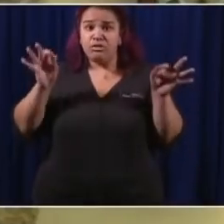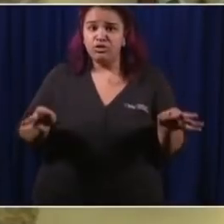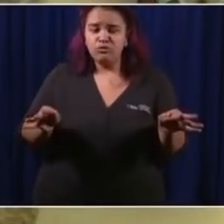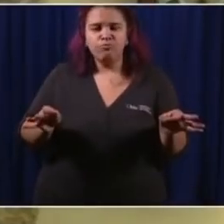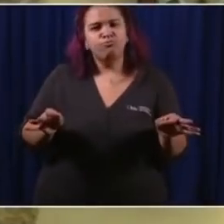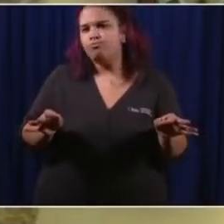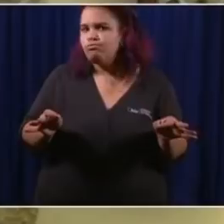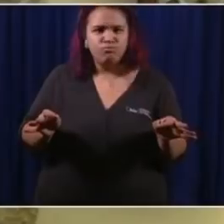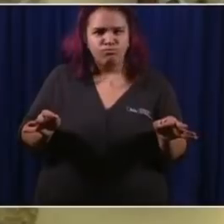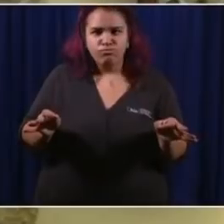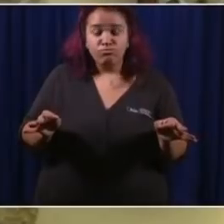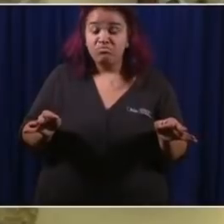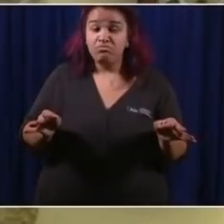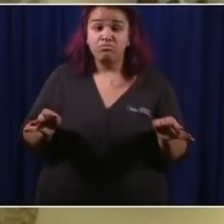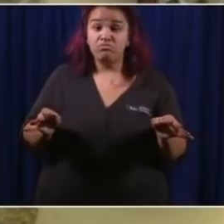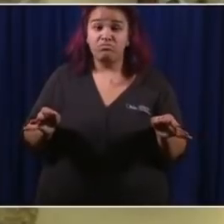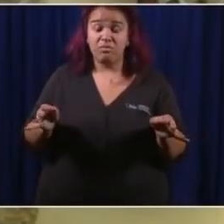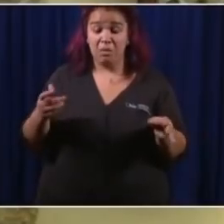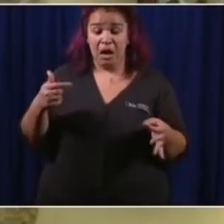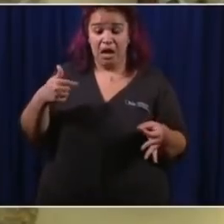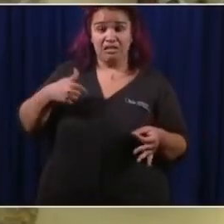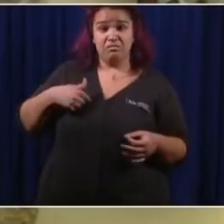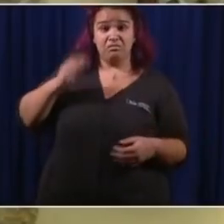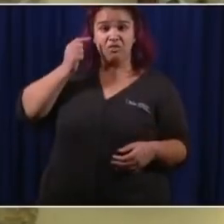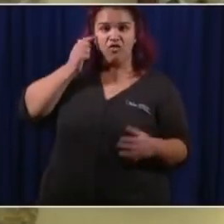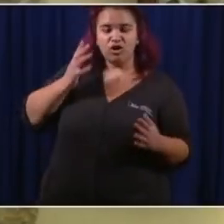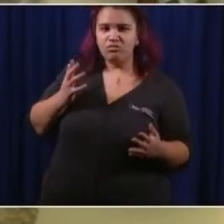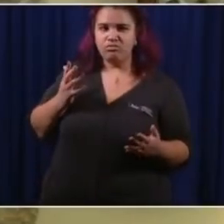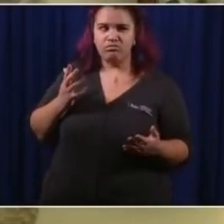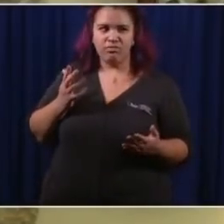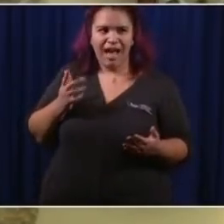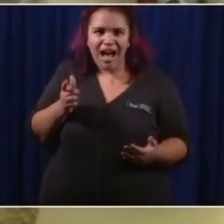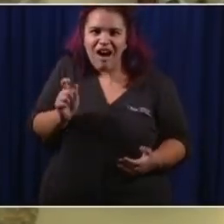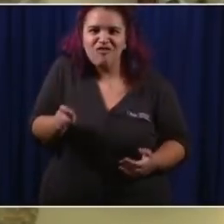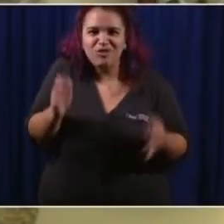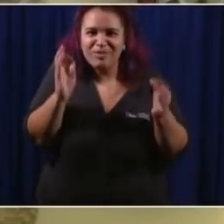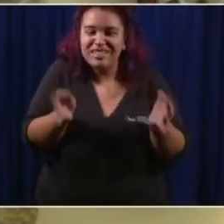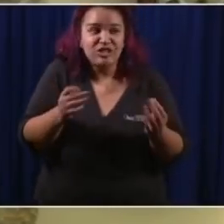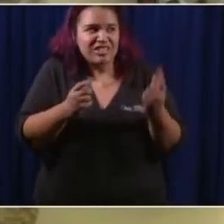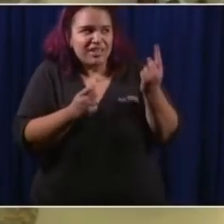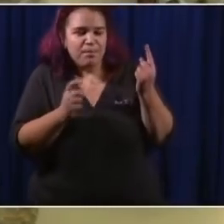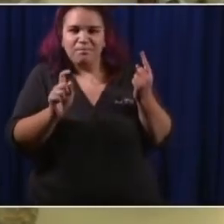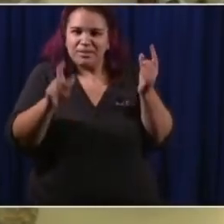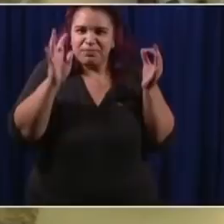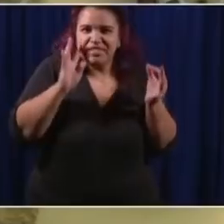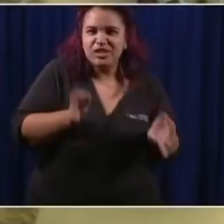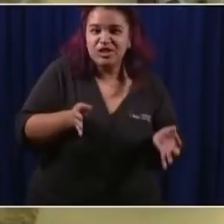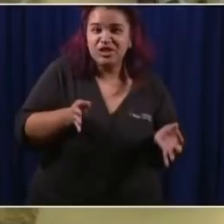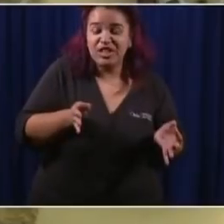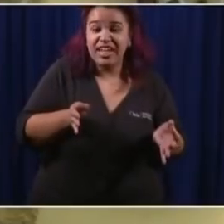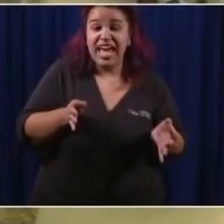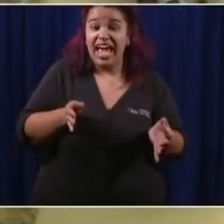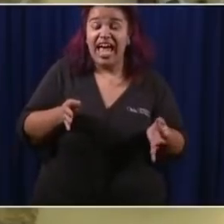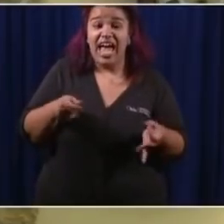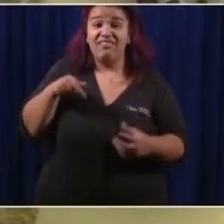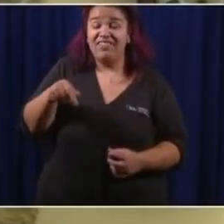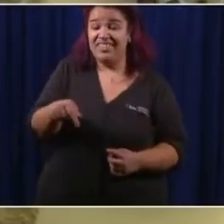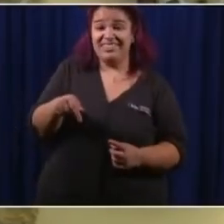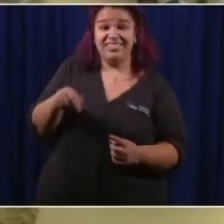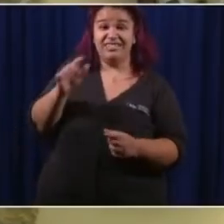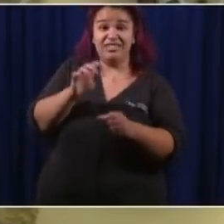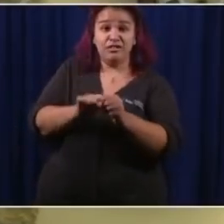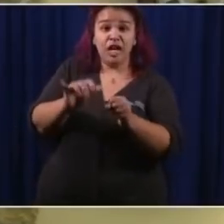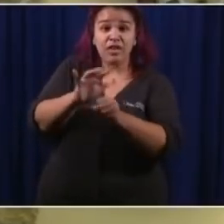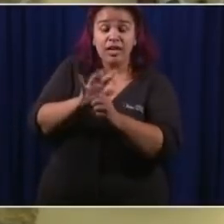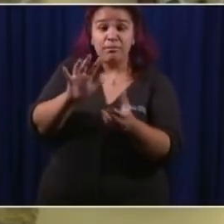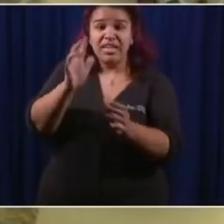Somebody has to make those decisions when you're dealing with a once in 100-year pandemic. And I make the decisions. Some people agree, some